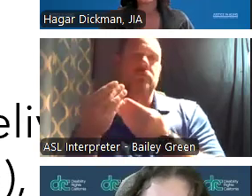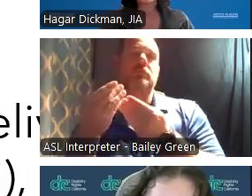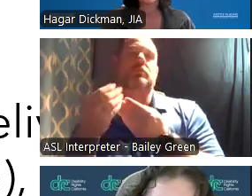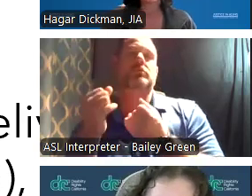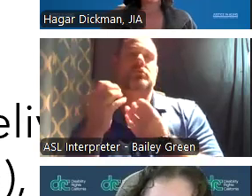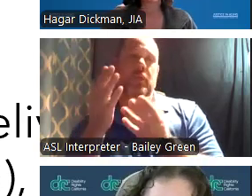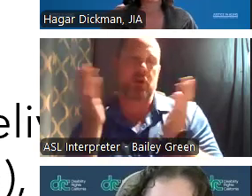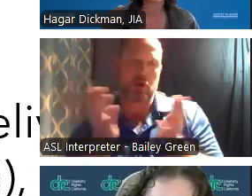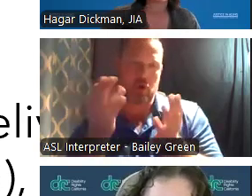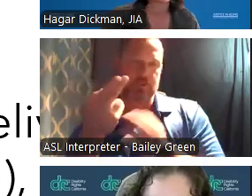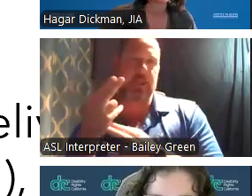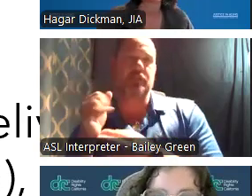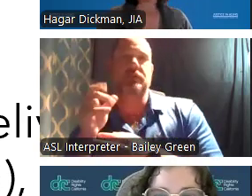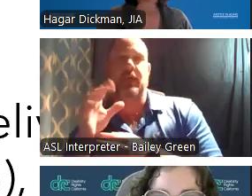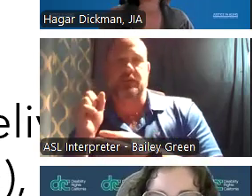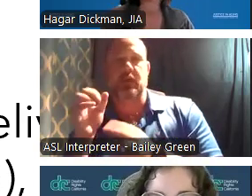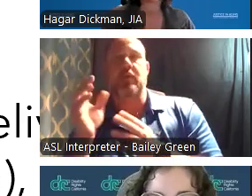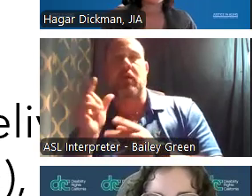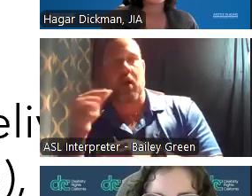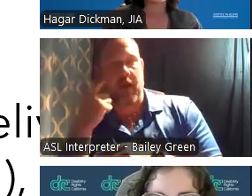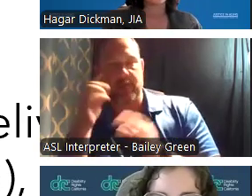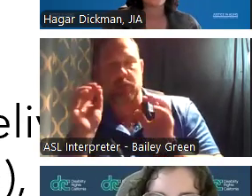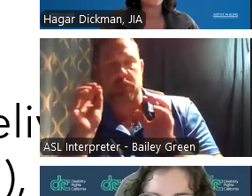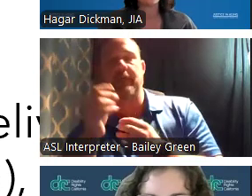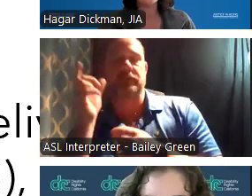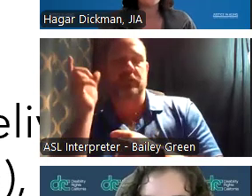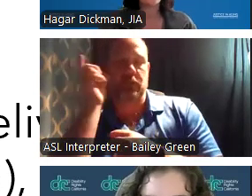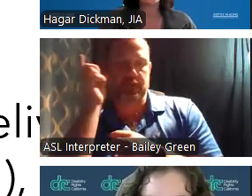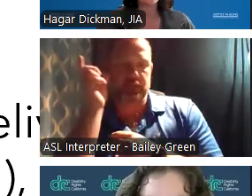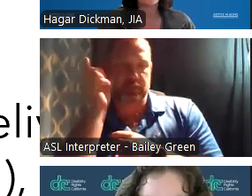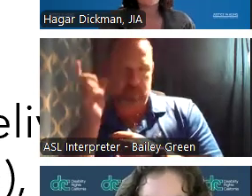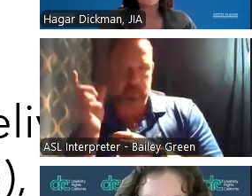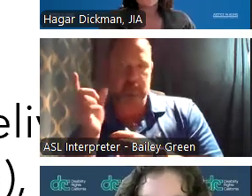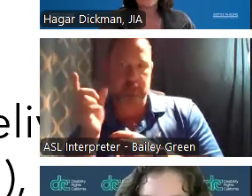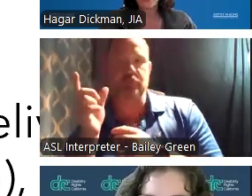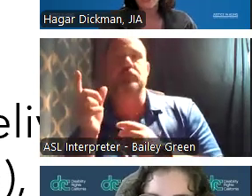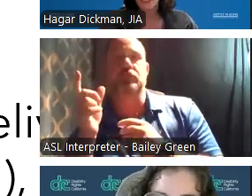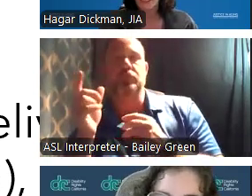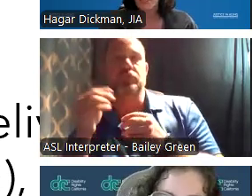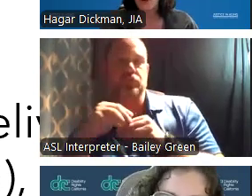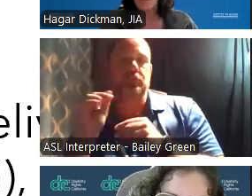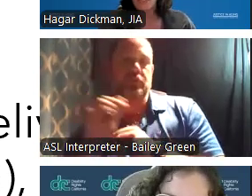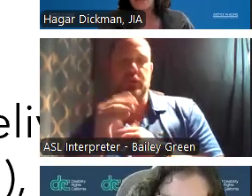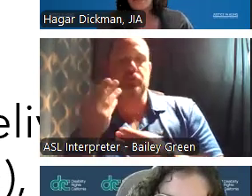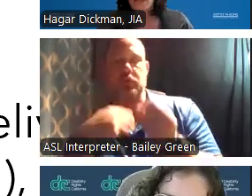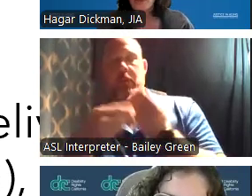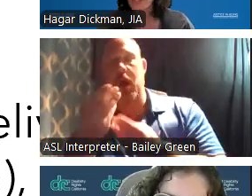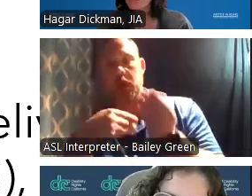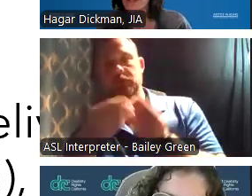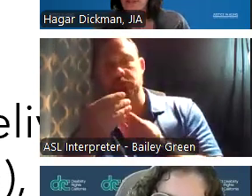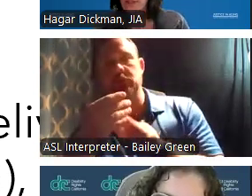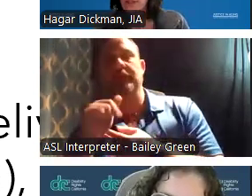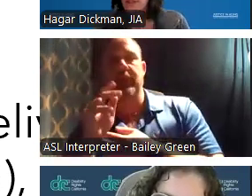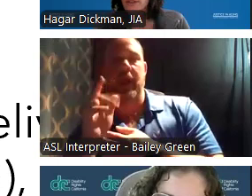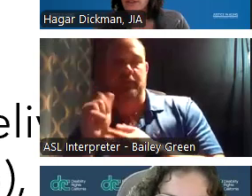encourage DHCS to work with the governor's office and the legislature to put this into the budget. And I'm hoping that Andrea,